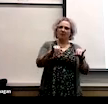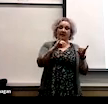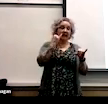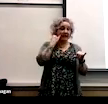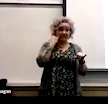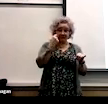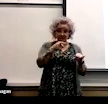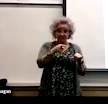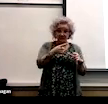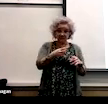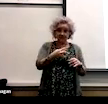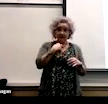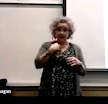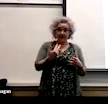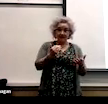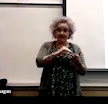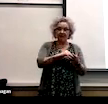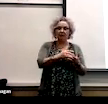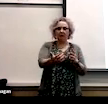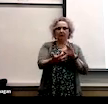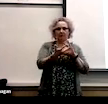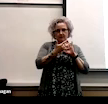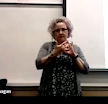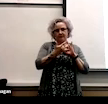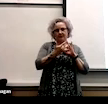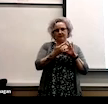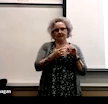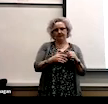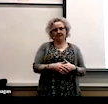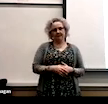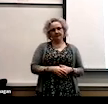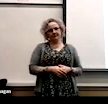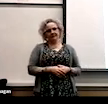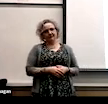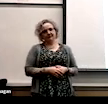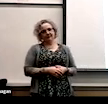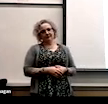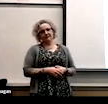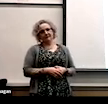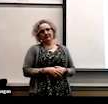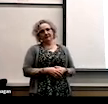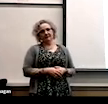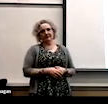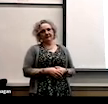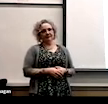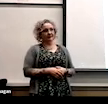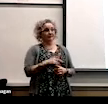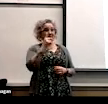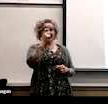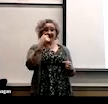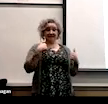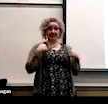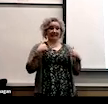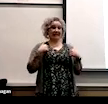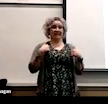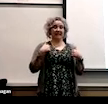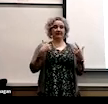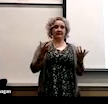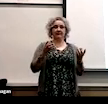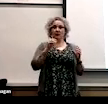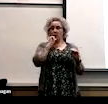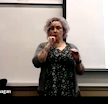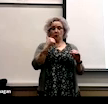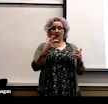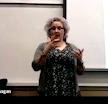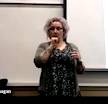for you. But that's even a challenge because sometimes I'm ordering things and then technically I'm medical legally on the hook for it, even though I don't know what I'm ordering because it's something that someone